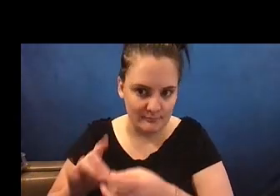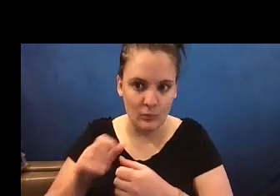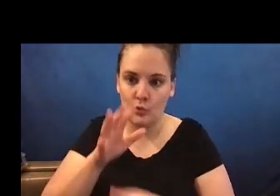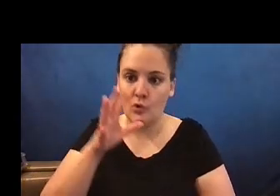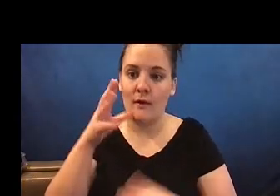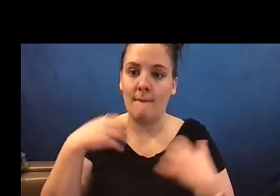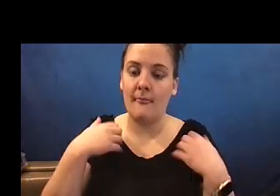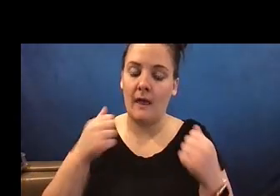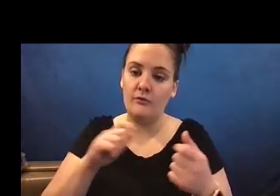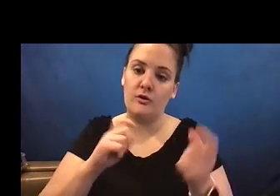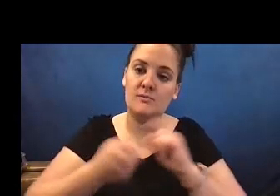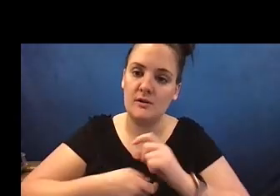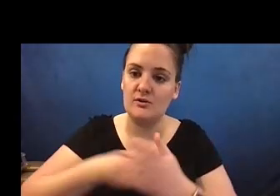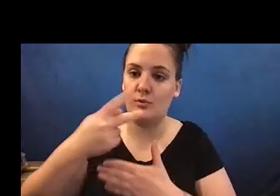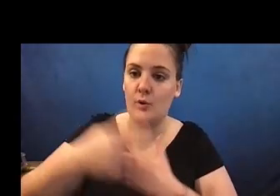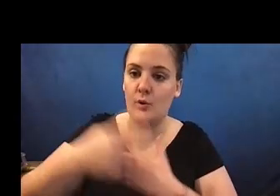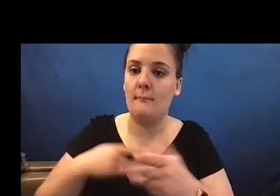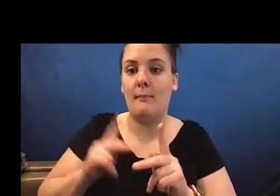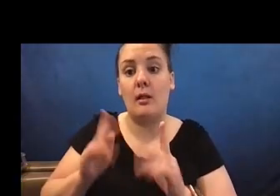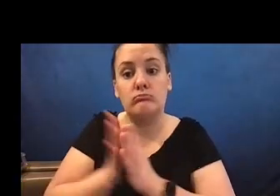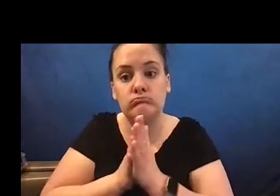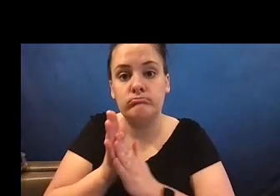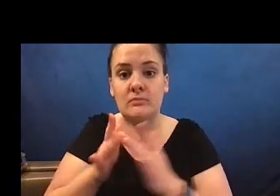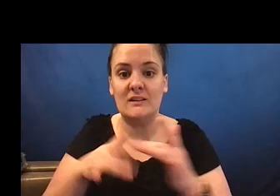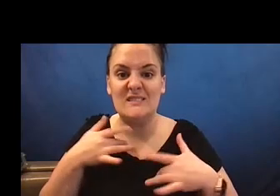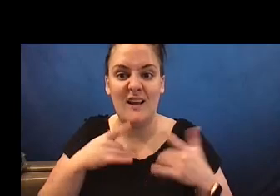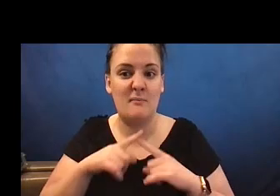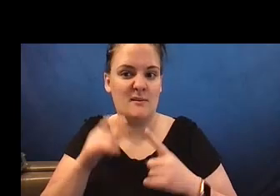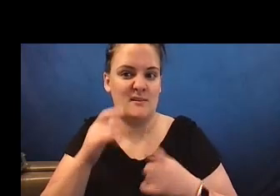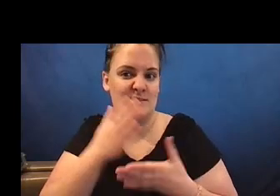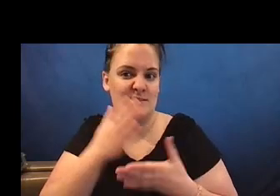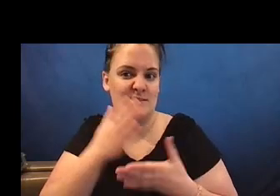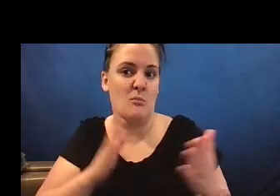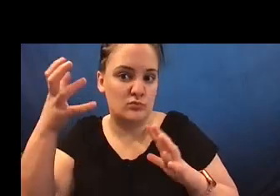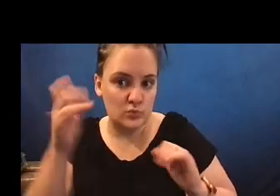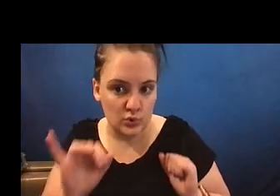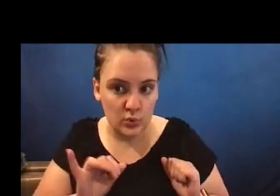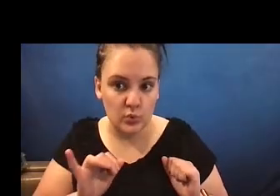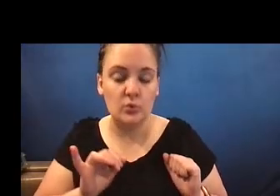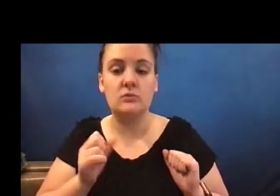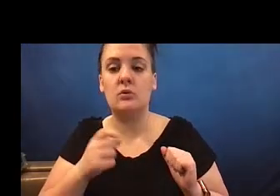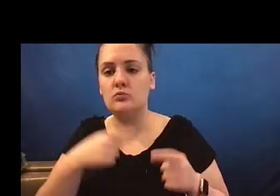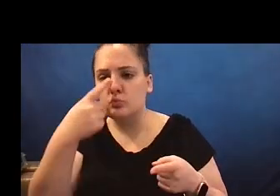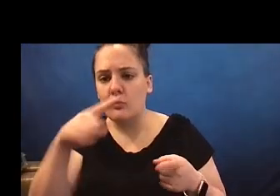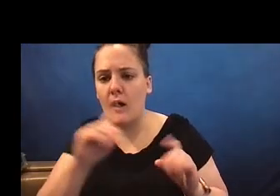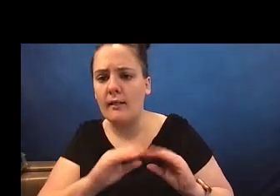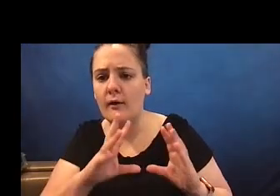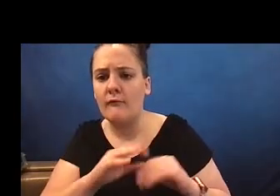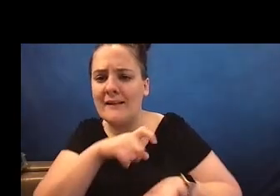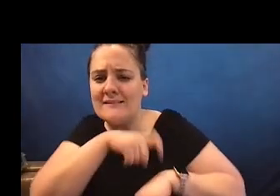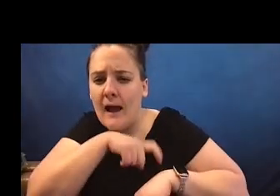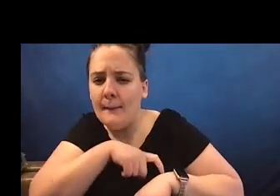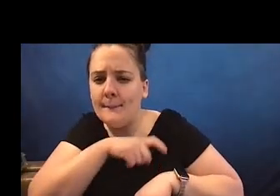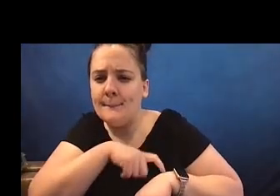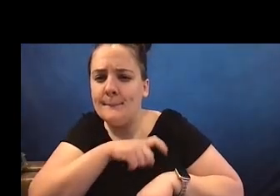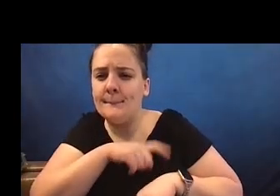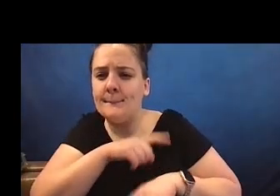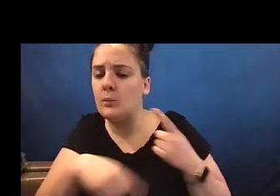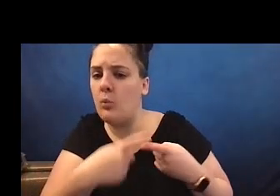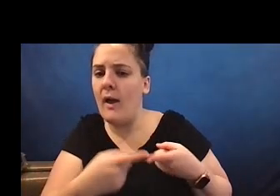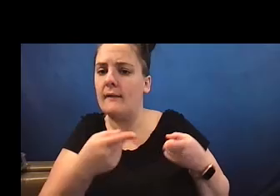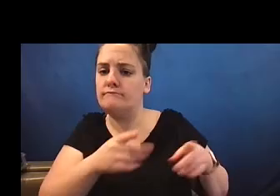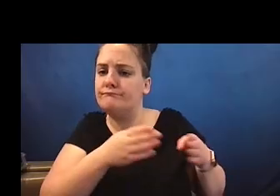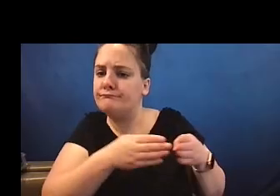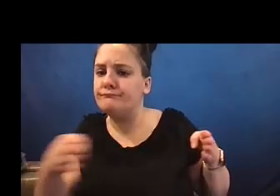People are very excited about this, as we know, but there's some confusion. So can you say again, just clarify the timing. When will we see